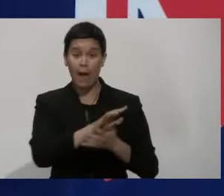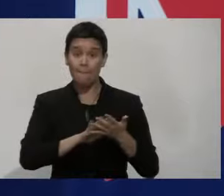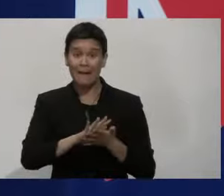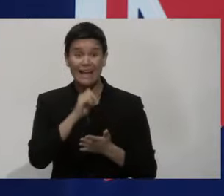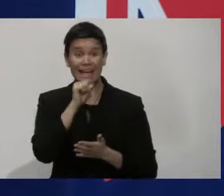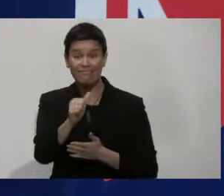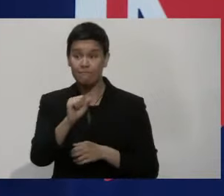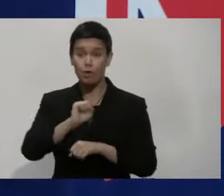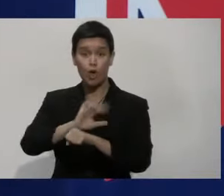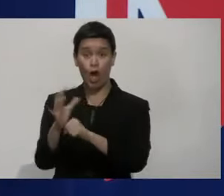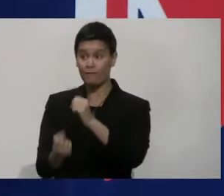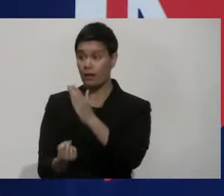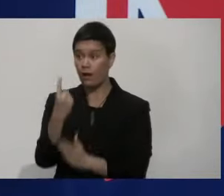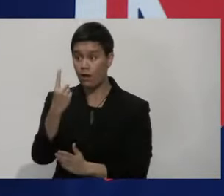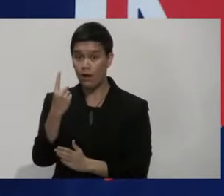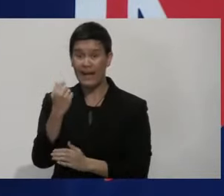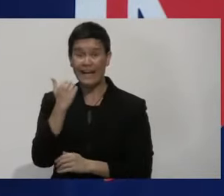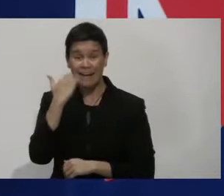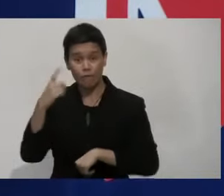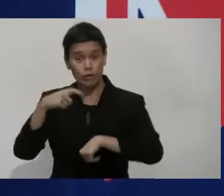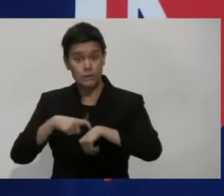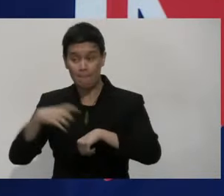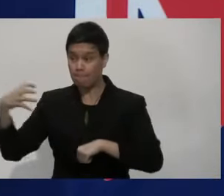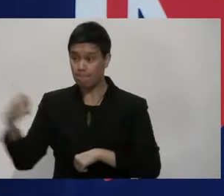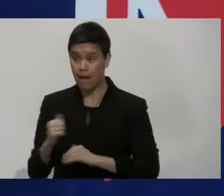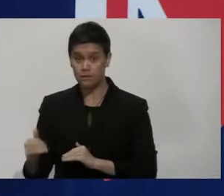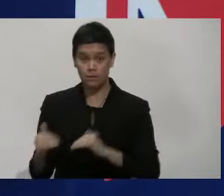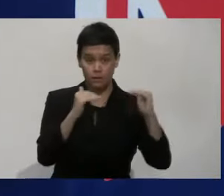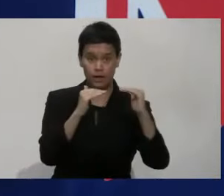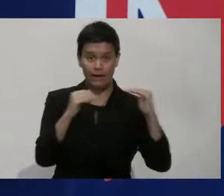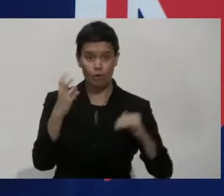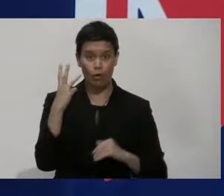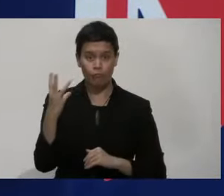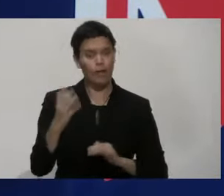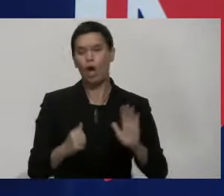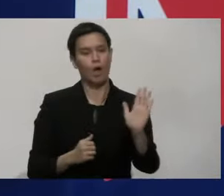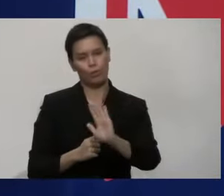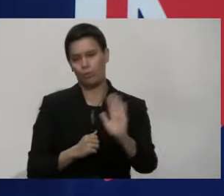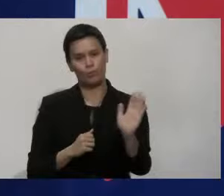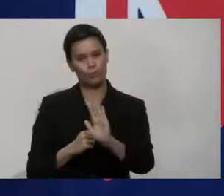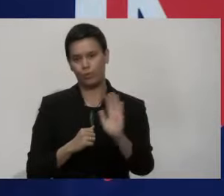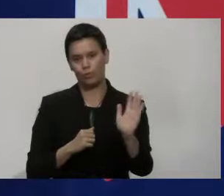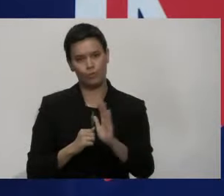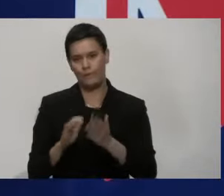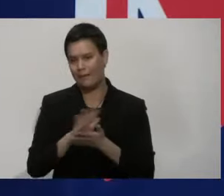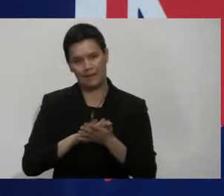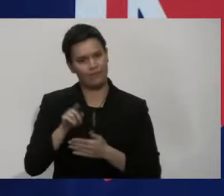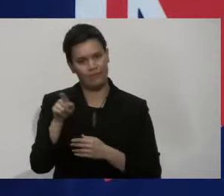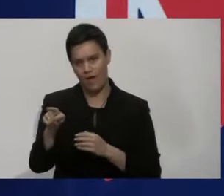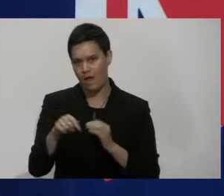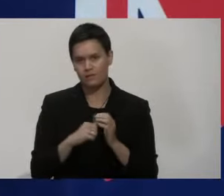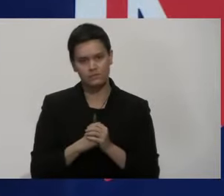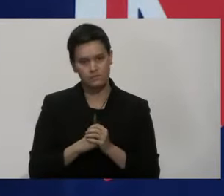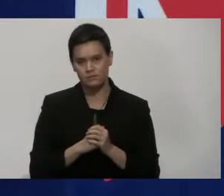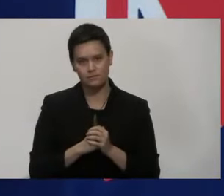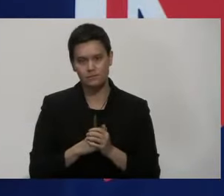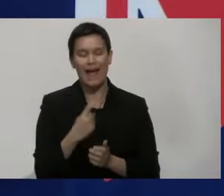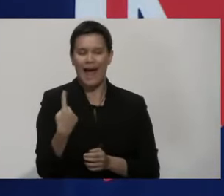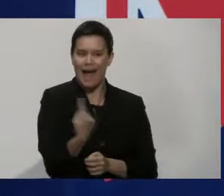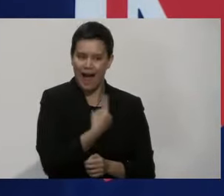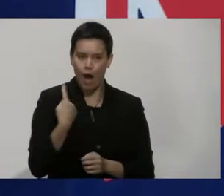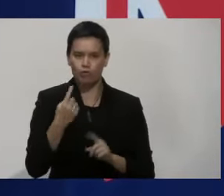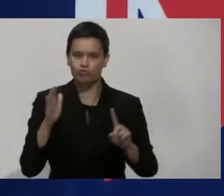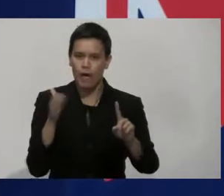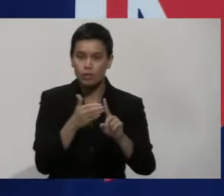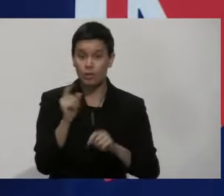a case. In fact, our ongoing goal has to be to maintain our elimination strategy while trying to